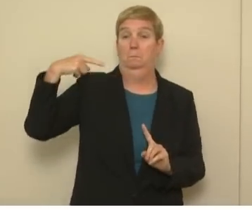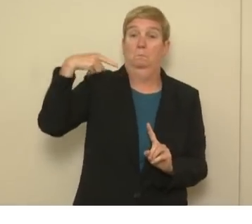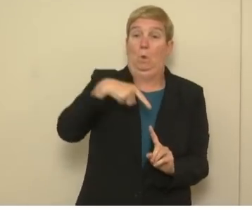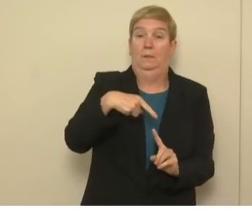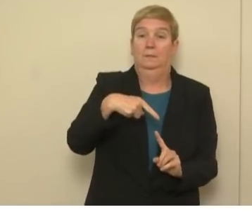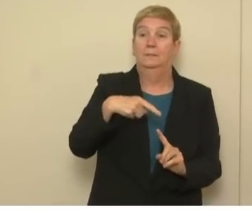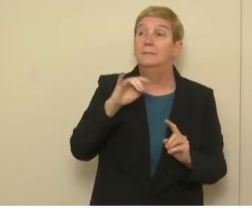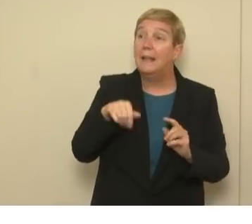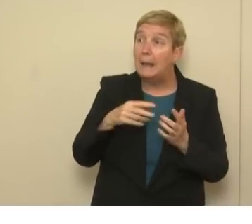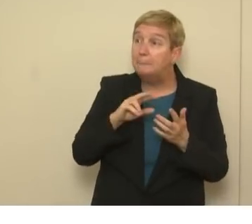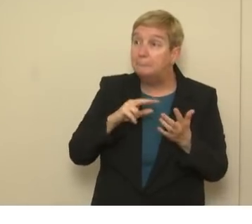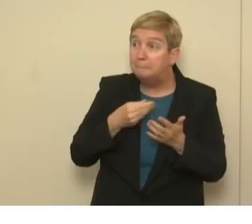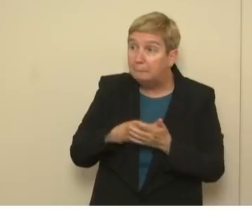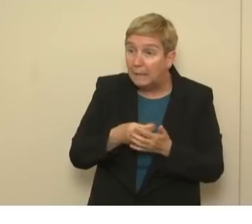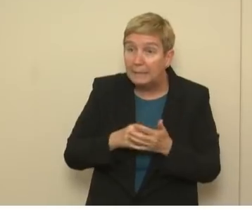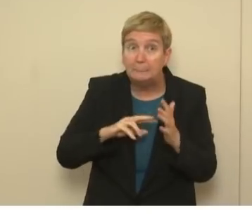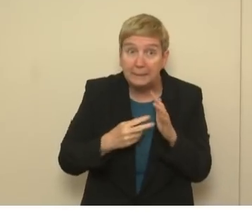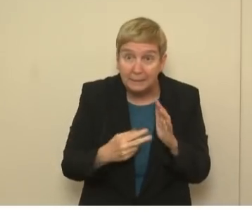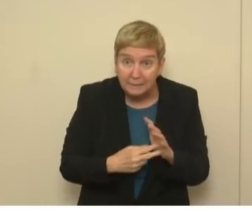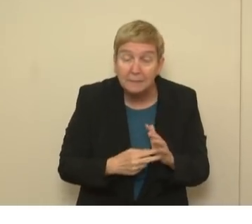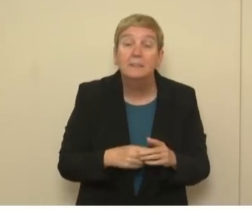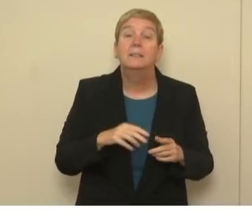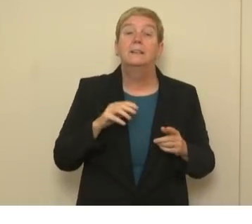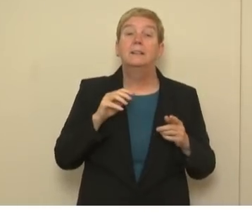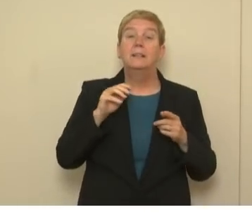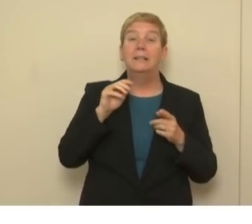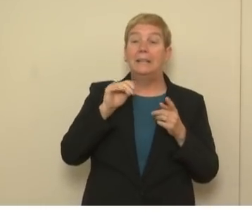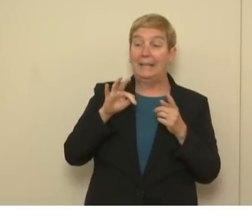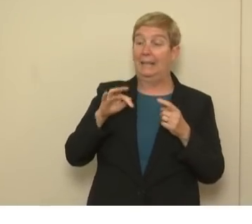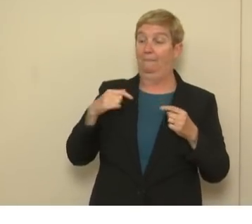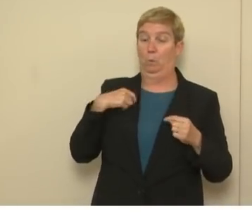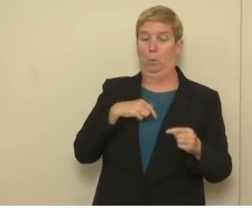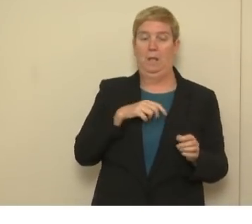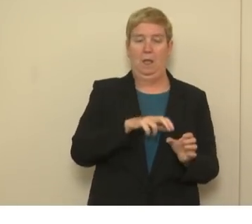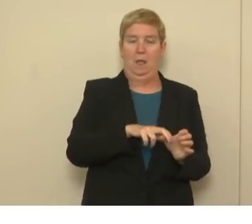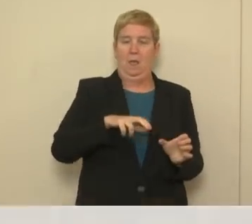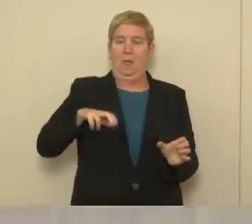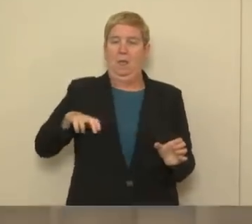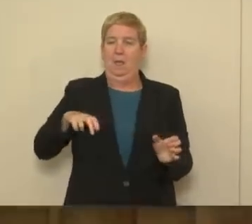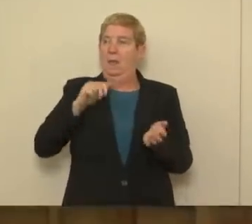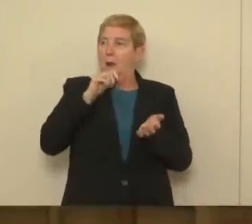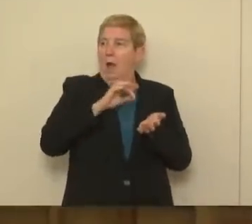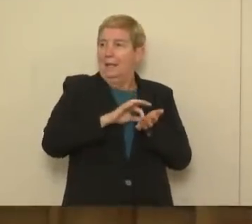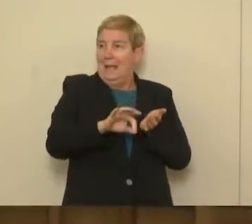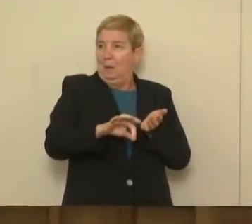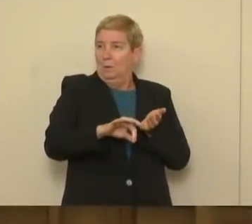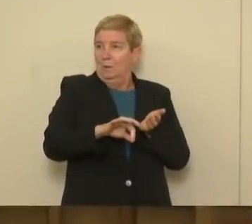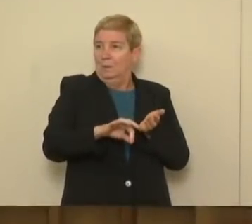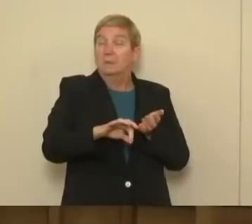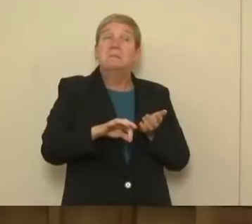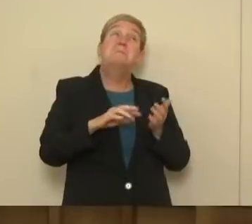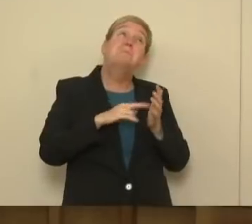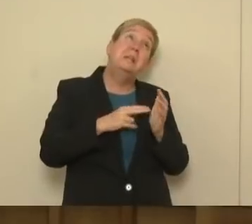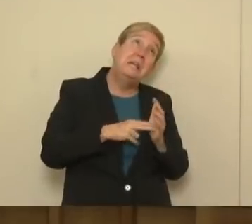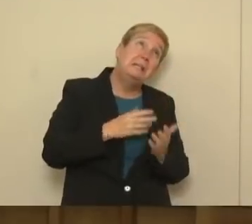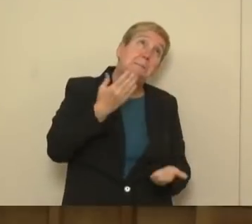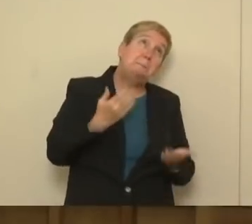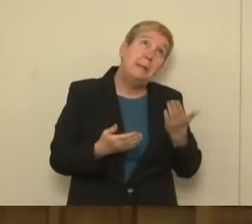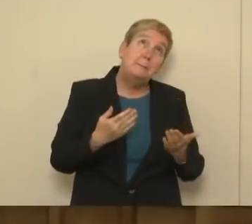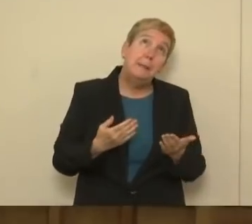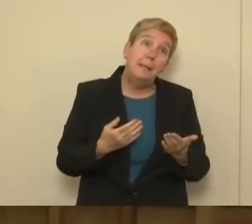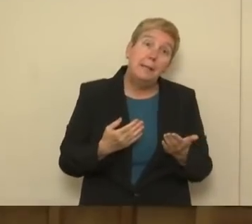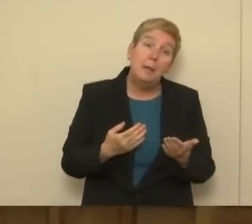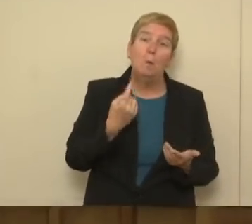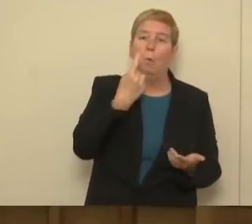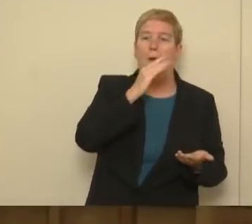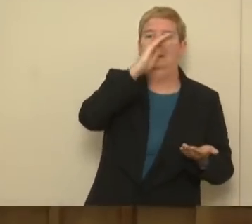what that money means, for everybody who doesn't get appropriately counted, it could mean one less hospital bed. It could mean